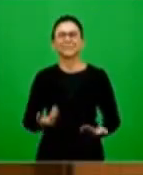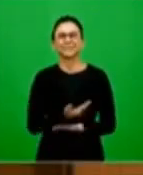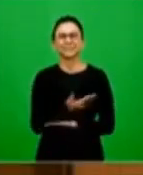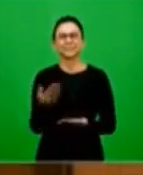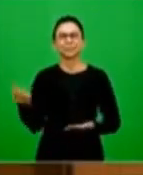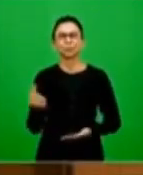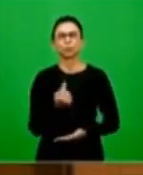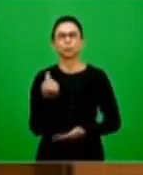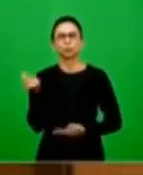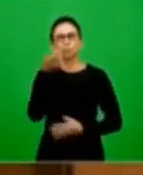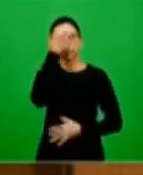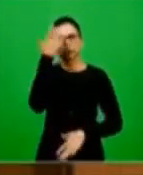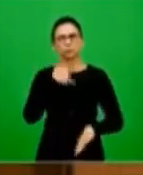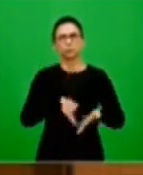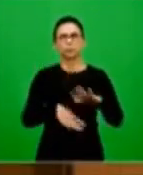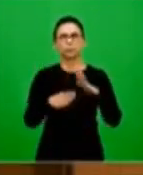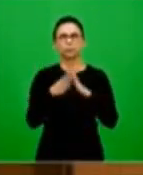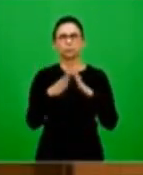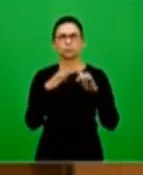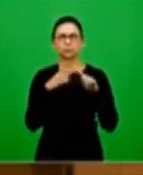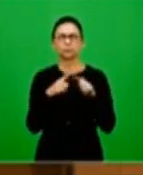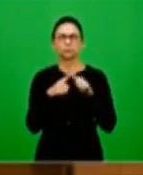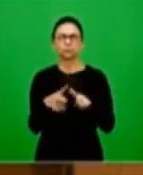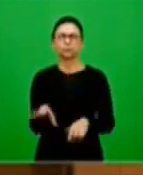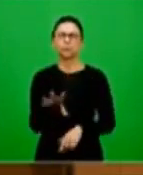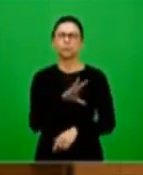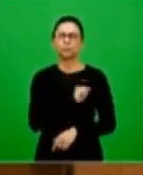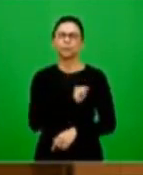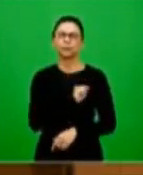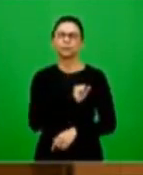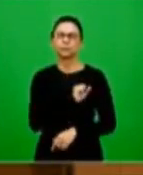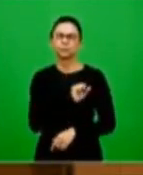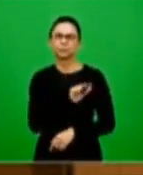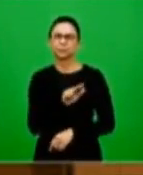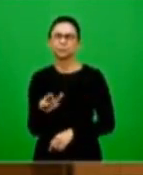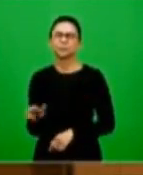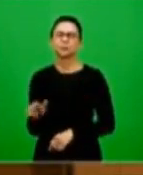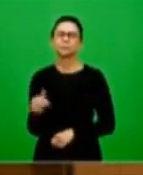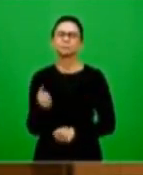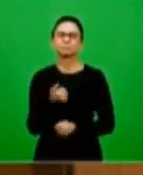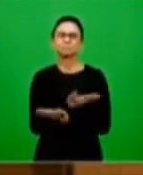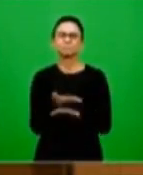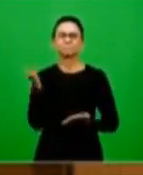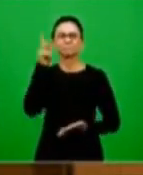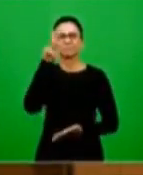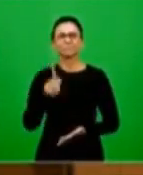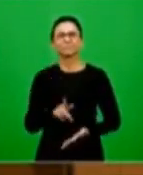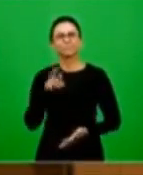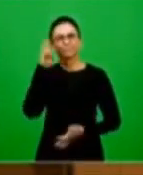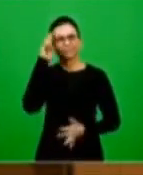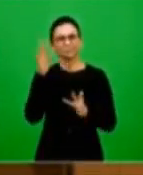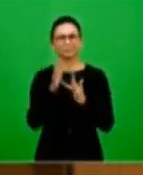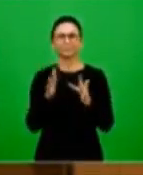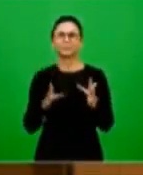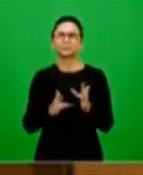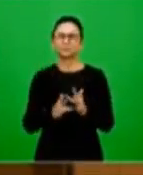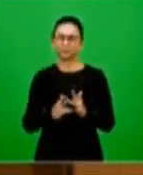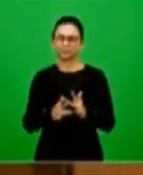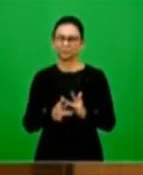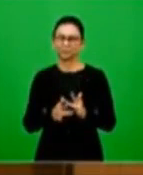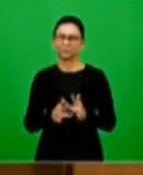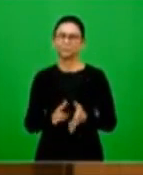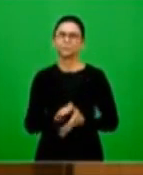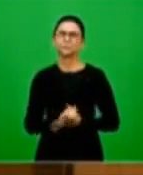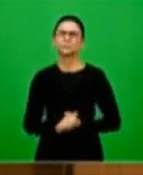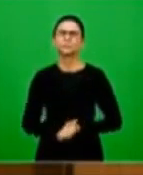Saudamos a toda a igreja, a todos os amados irmãos, queridos. Desejamos a todos a paz do Senhor Jesus. Amém.